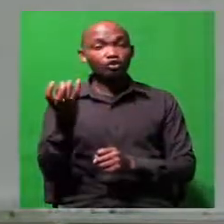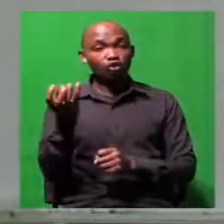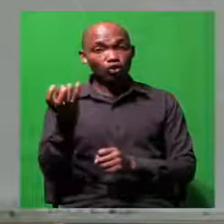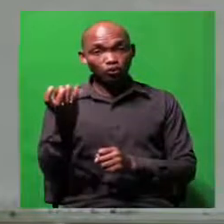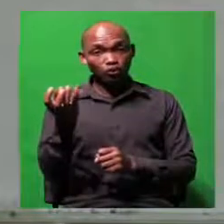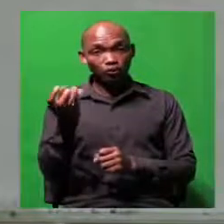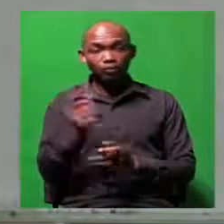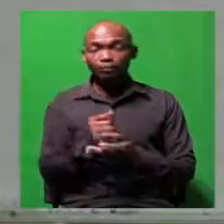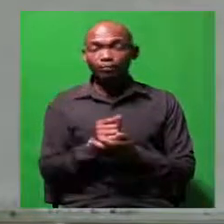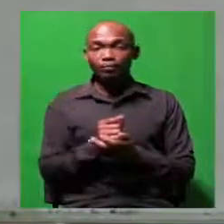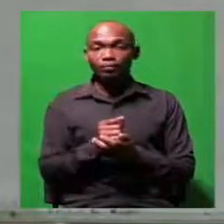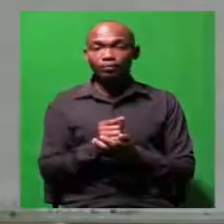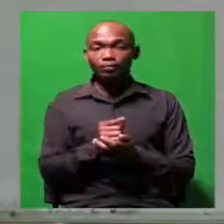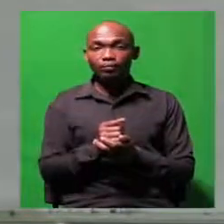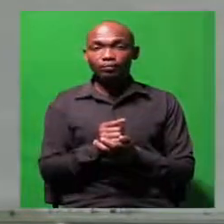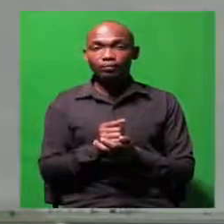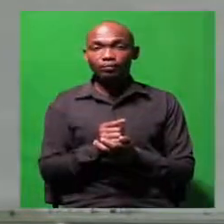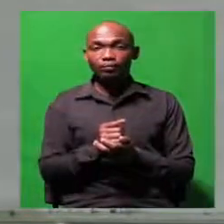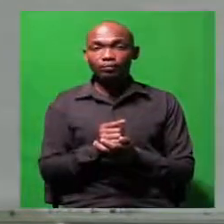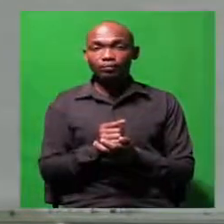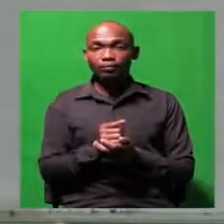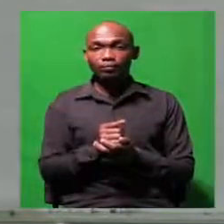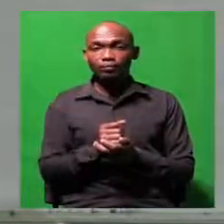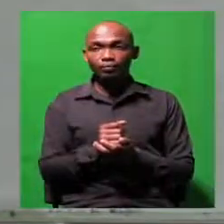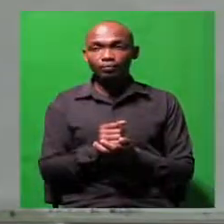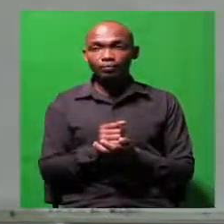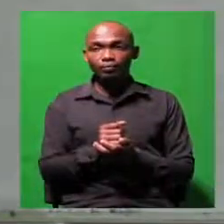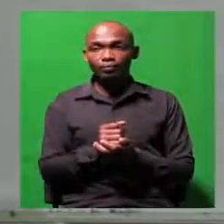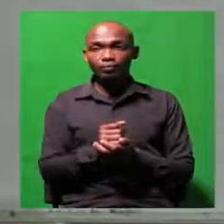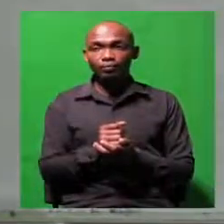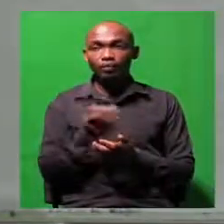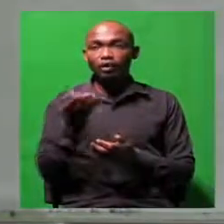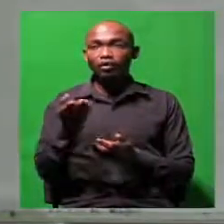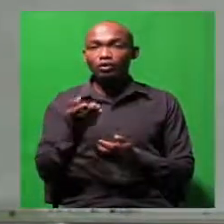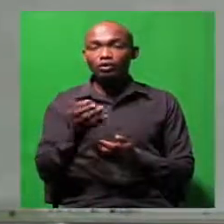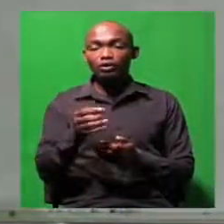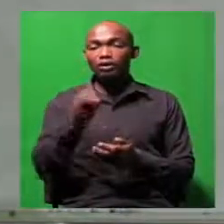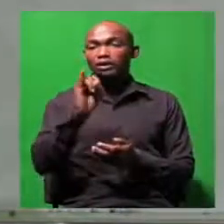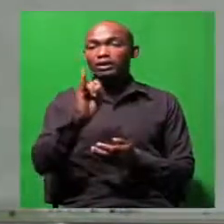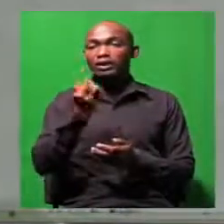stone, which is an irregular object.